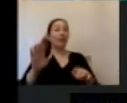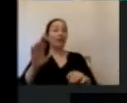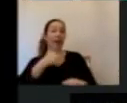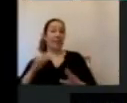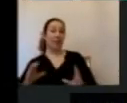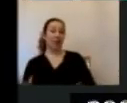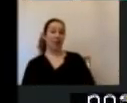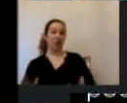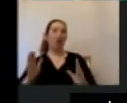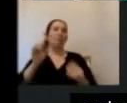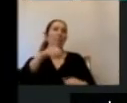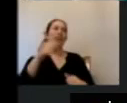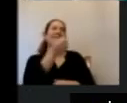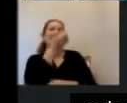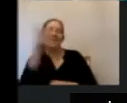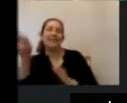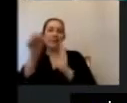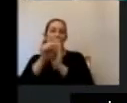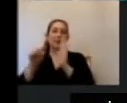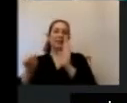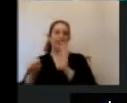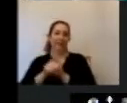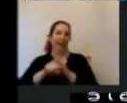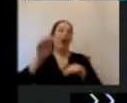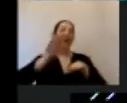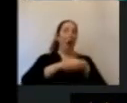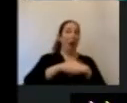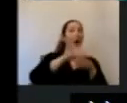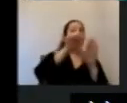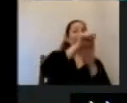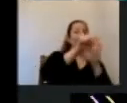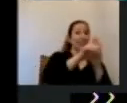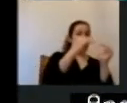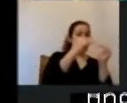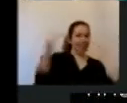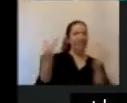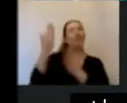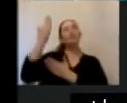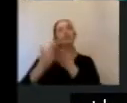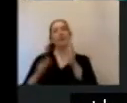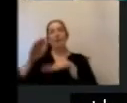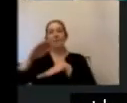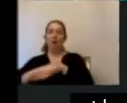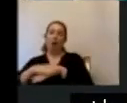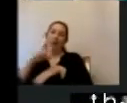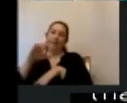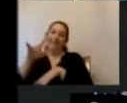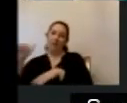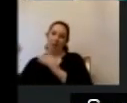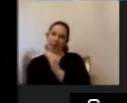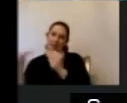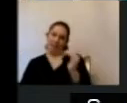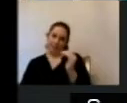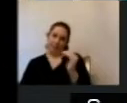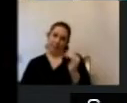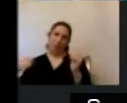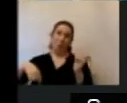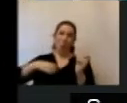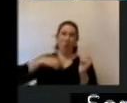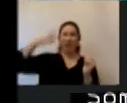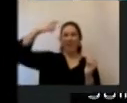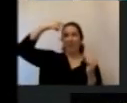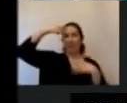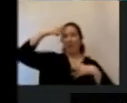state has more to research, more people to reach out to. You know, the whole state is a large area.